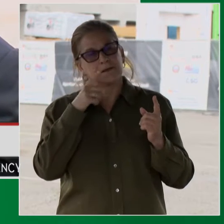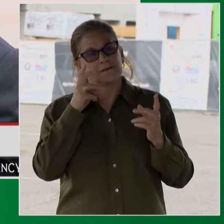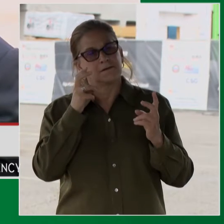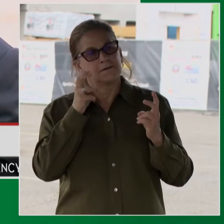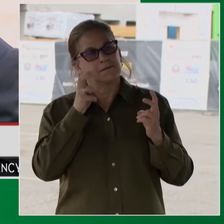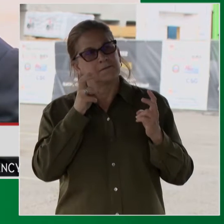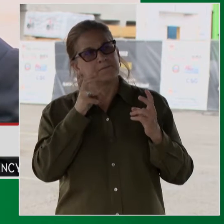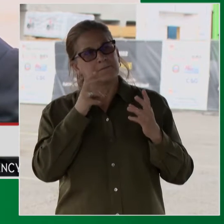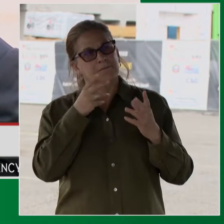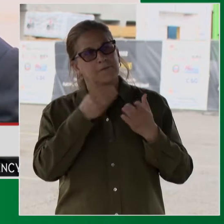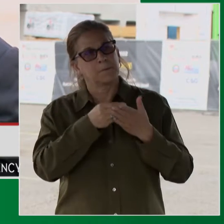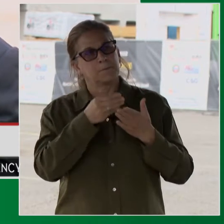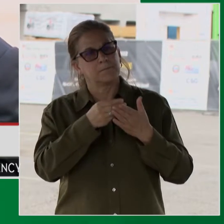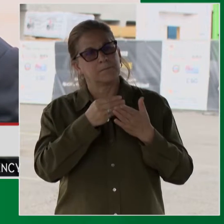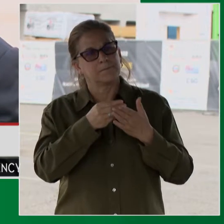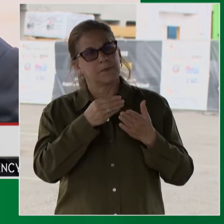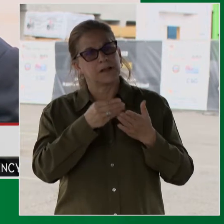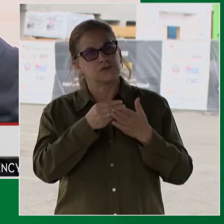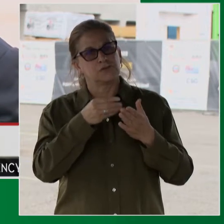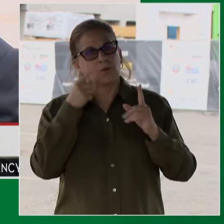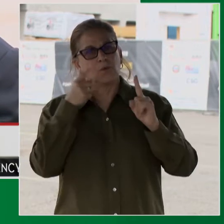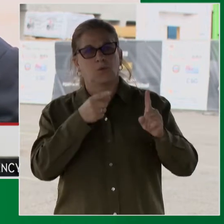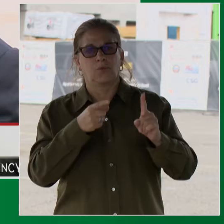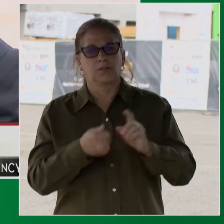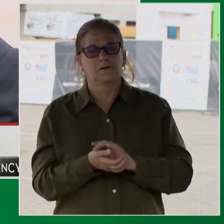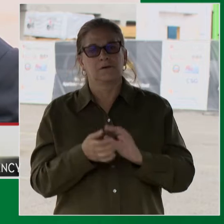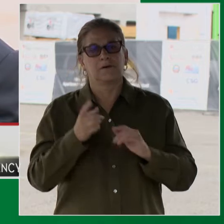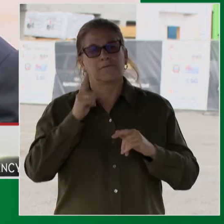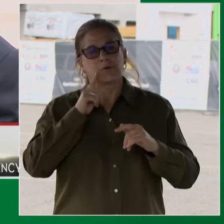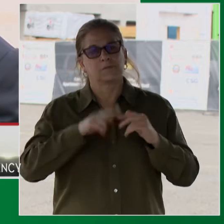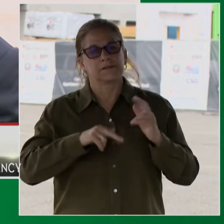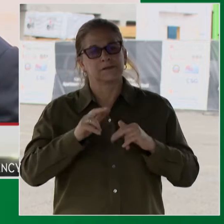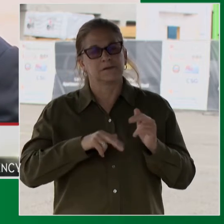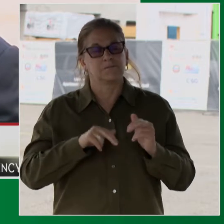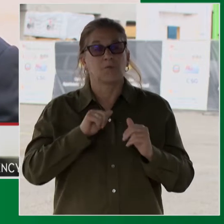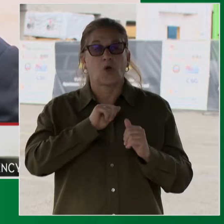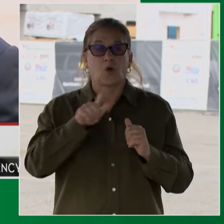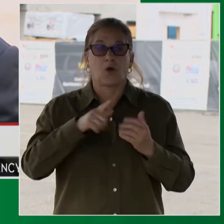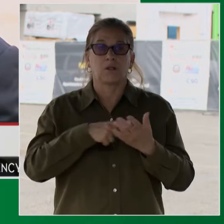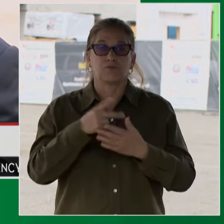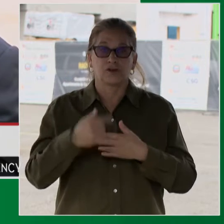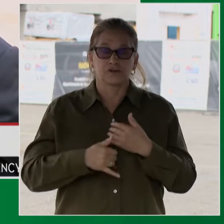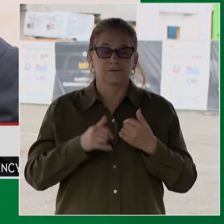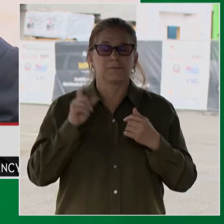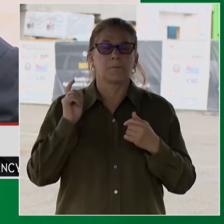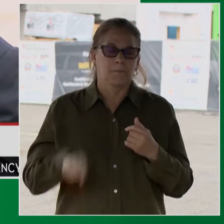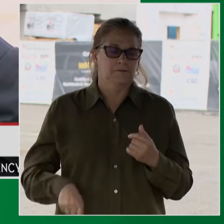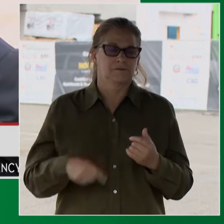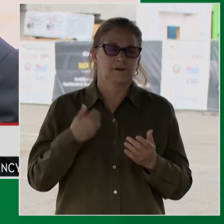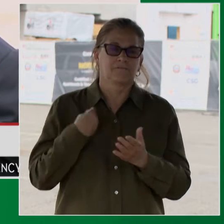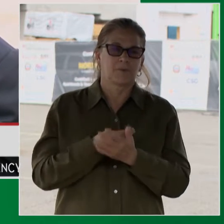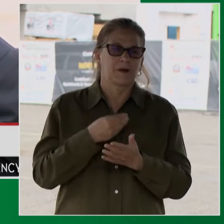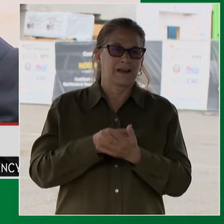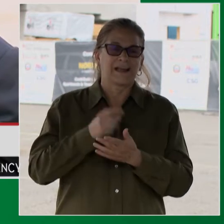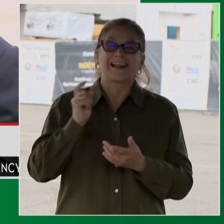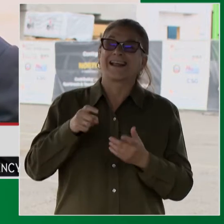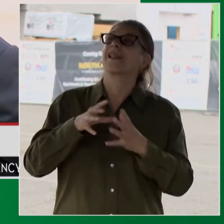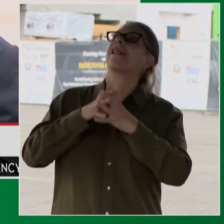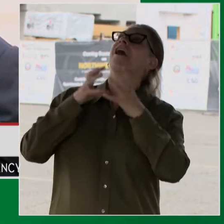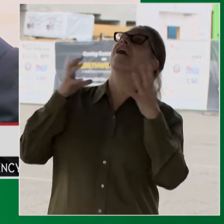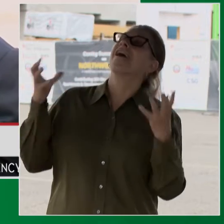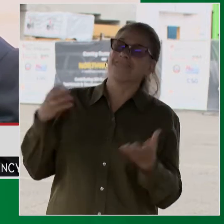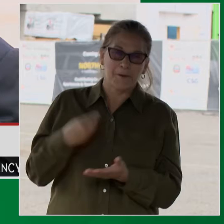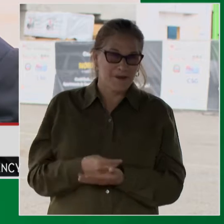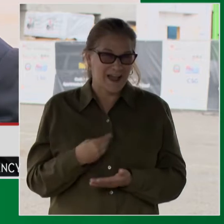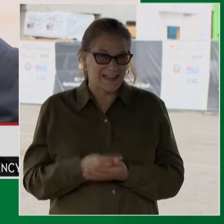right? So that means we get more leverage on these projects which need a lot of capital to be pulled off. One of the ways that we do that is with